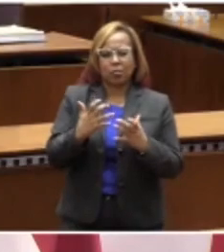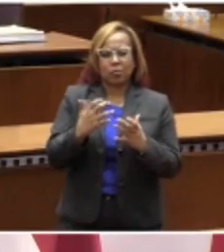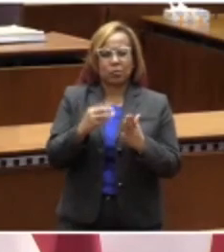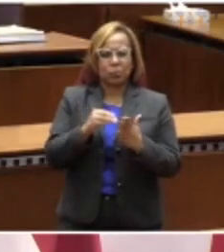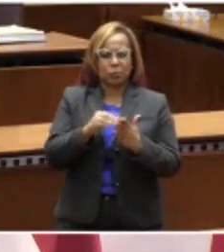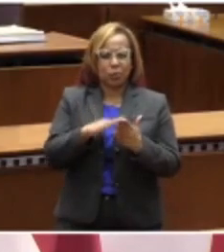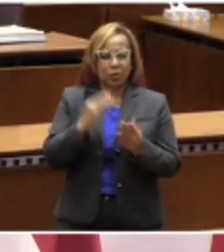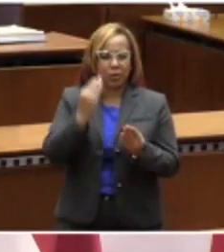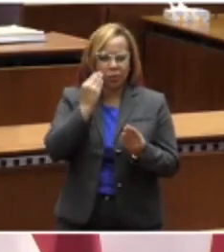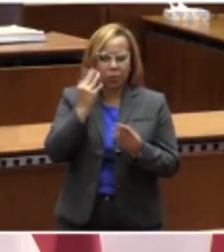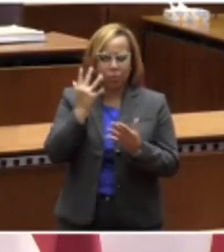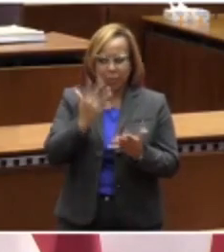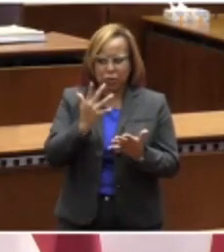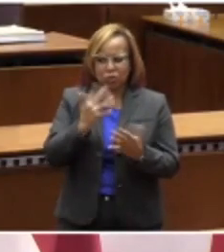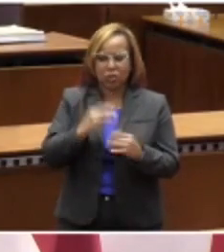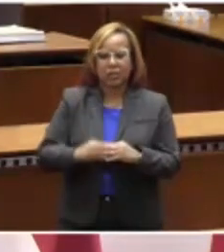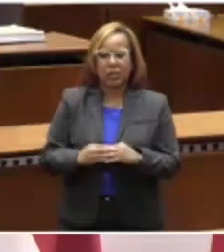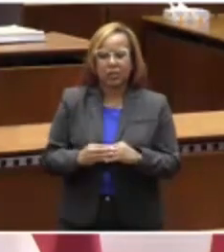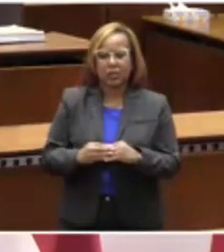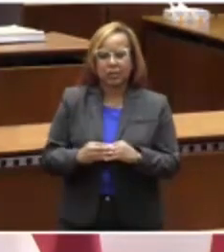information.